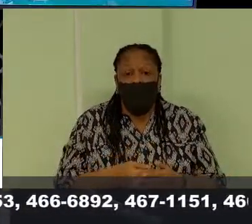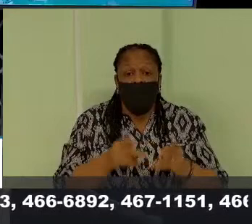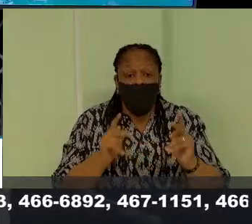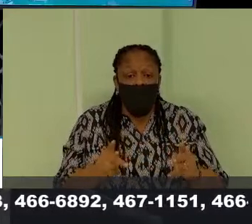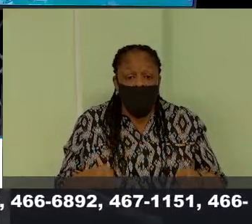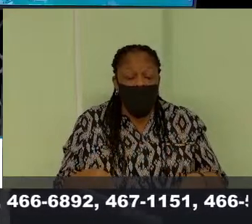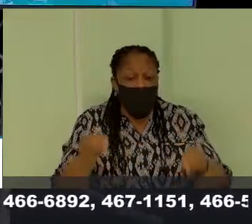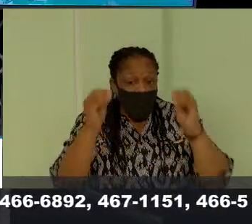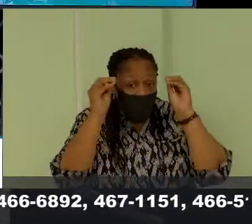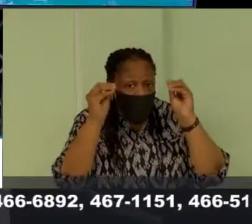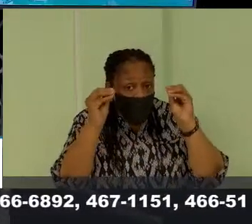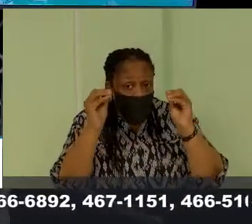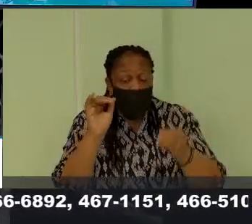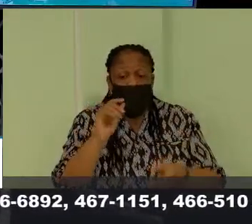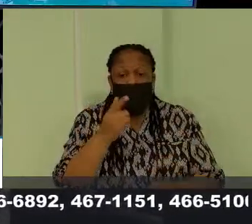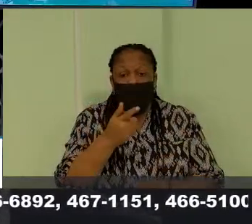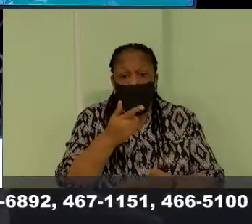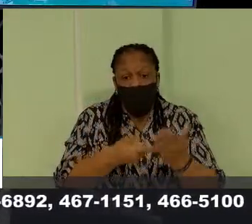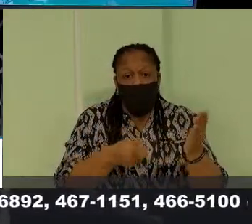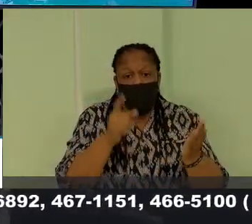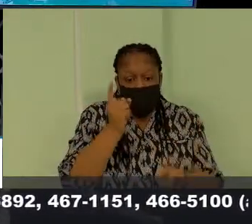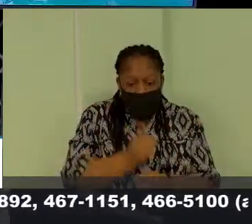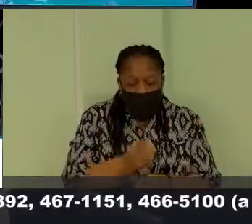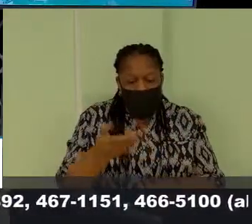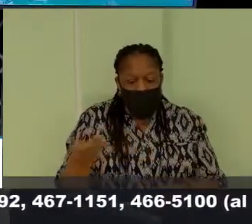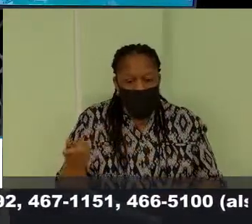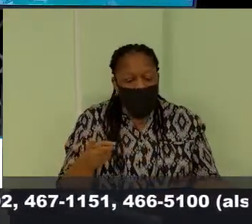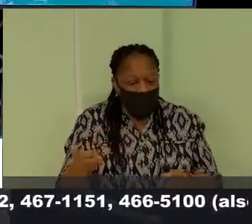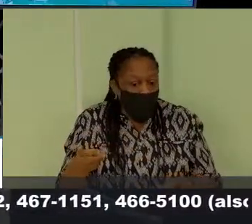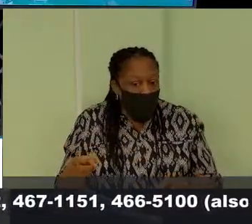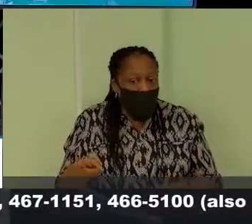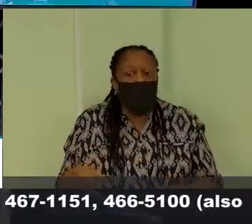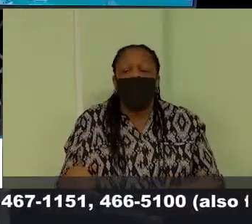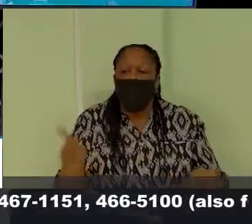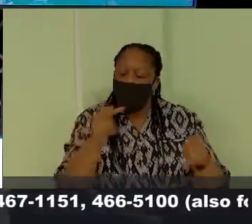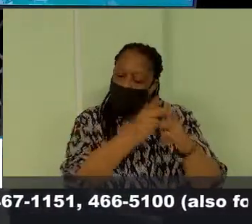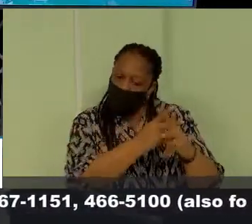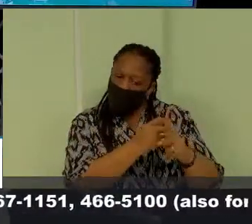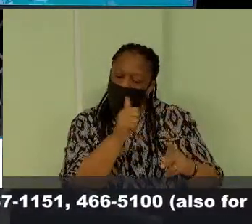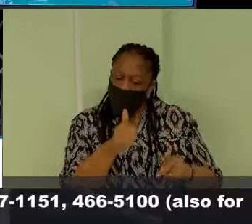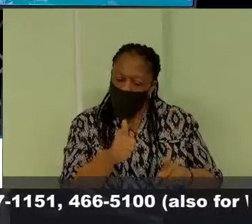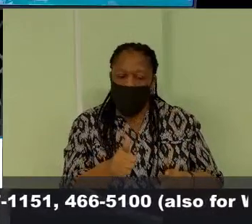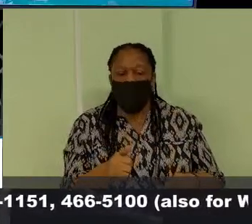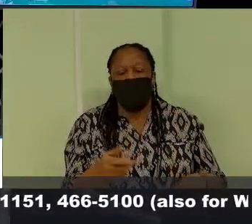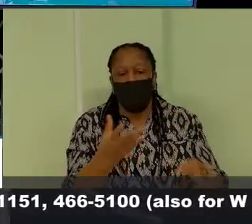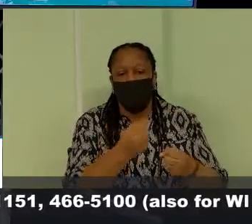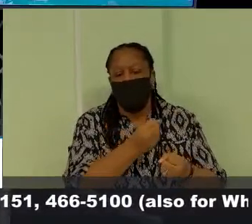protect themselves, we should be able to be safe. Thank you.